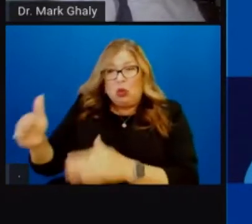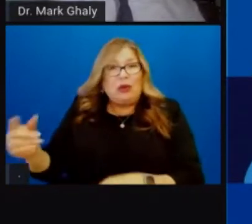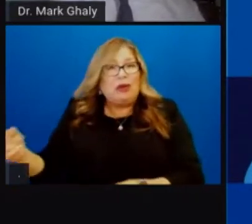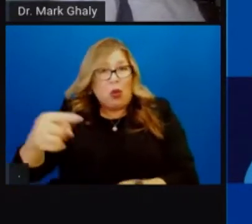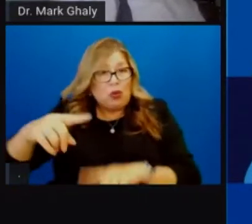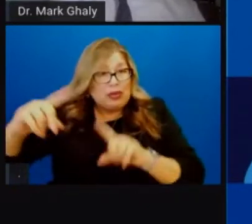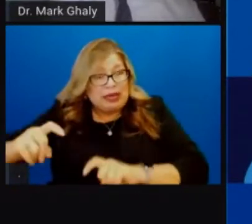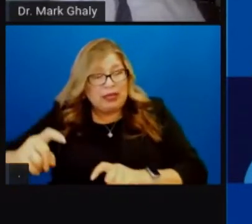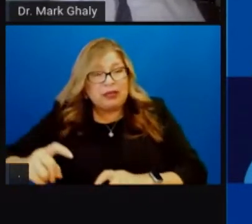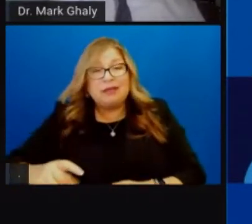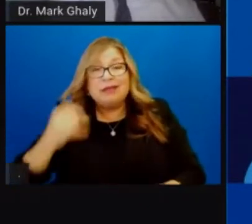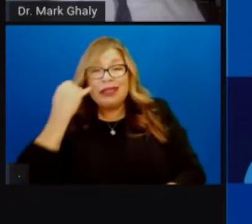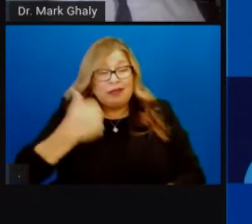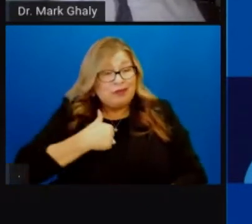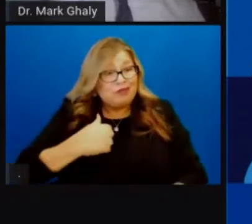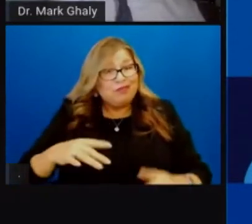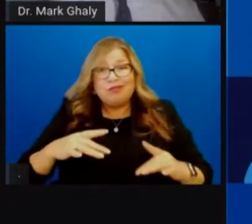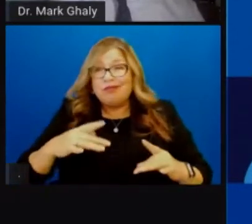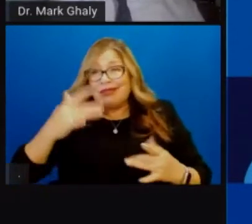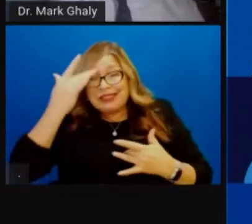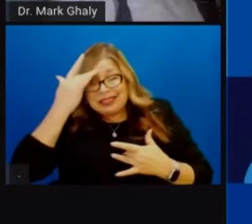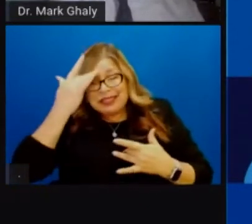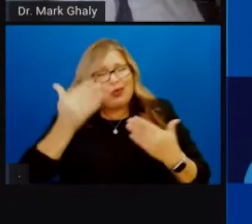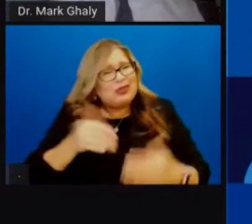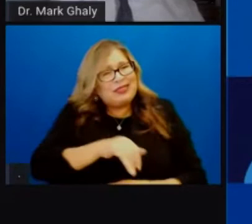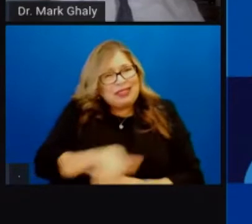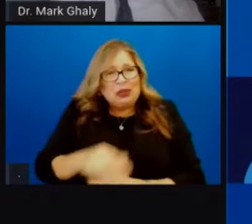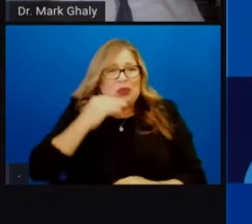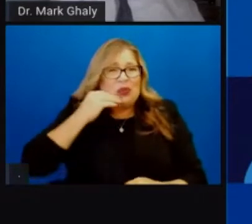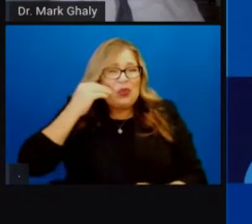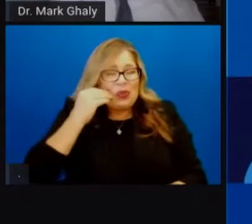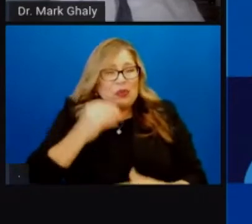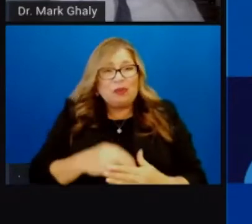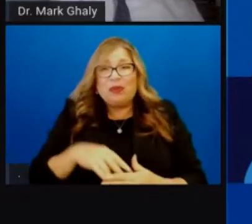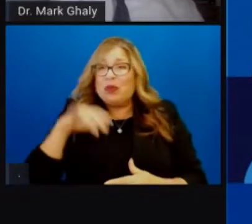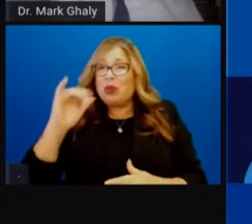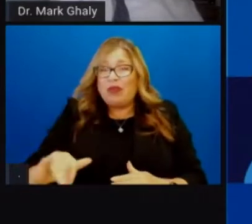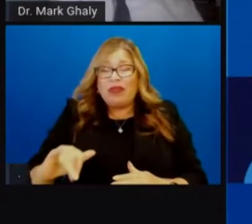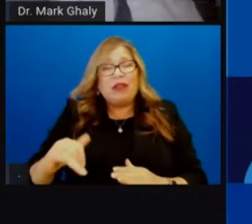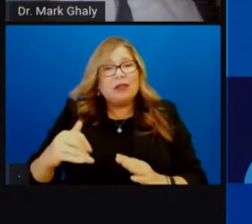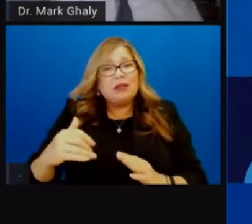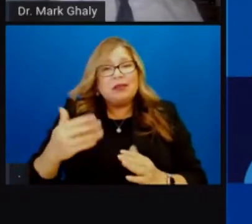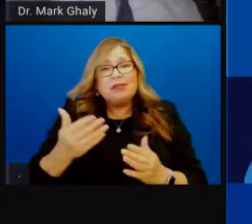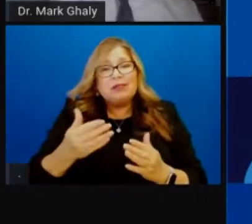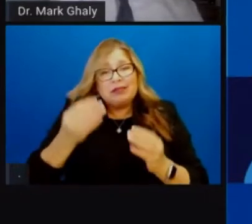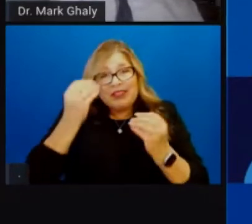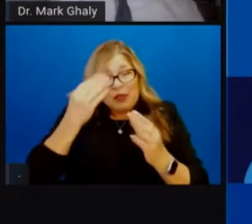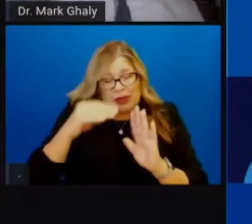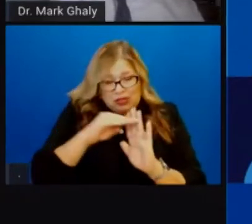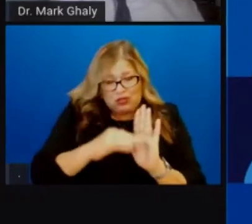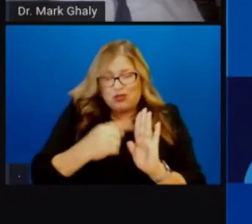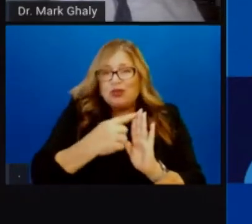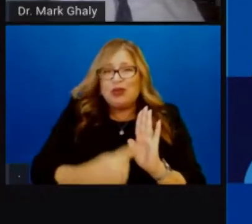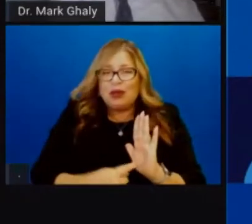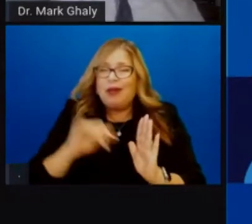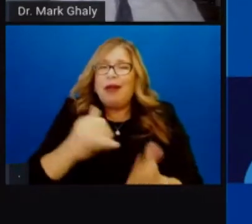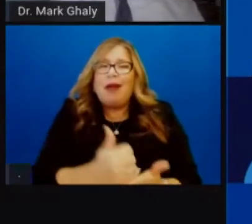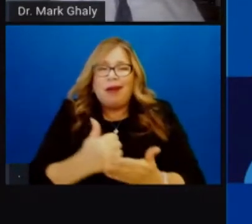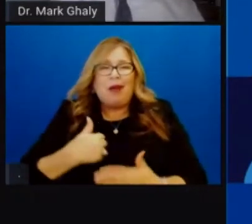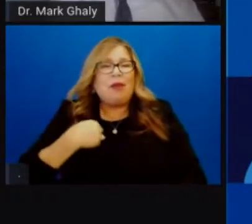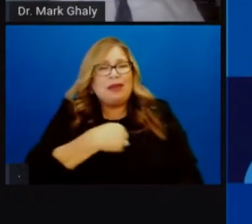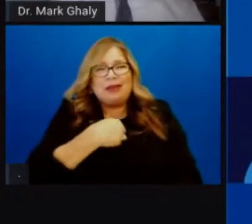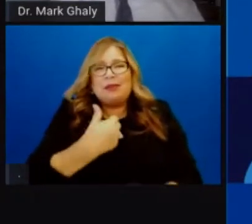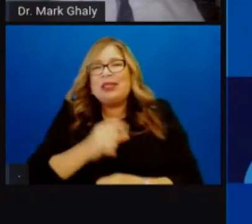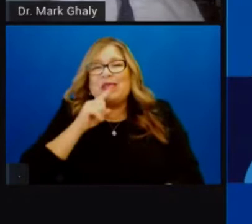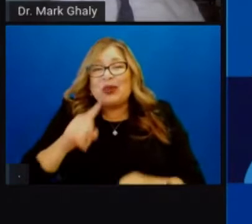sick. Those tools, I think, have helped us make sure that our pediatric hospitalizations are low, on top of